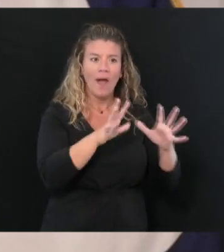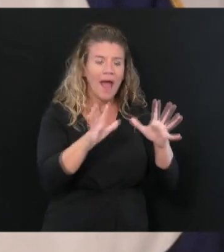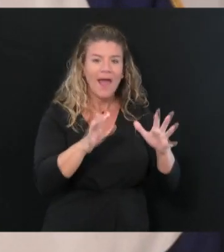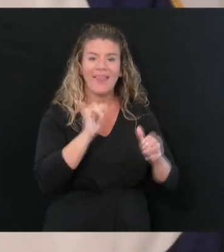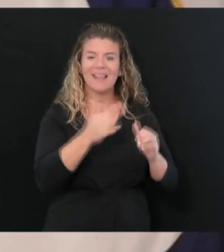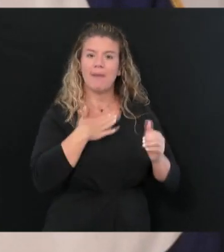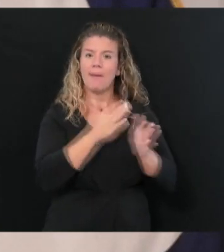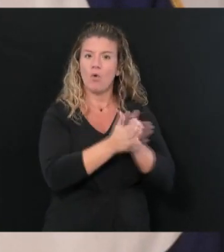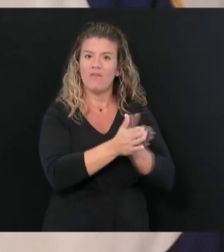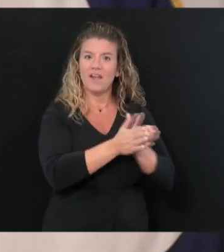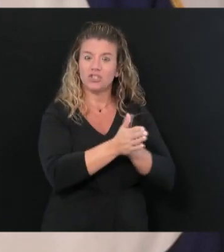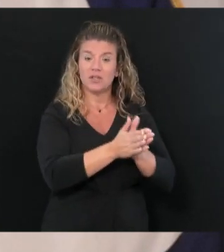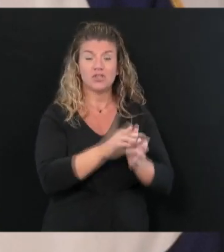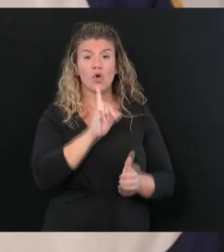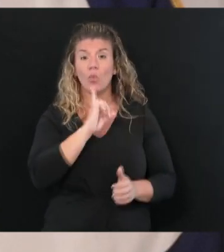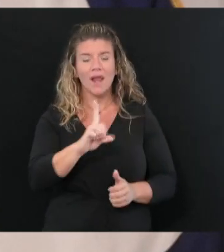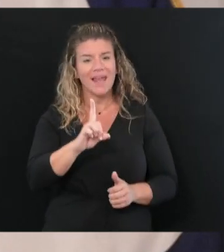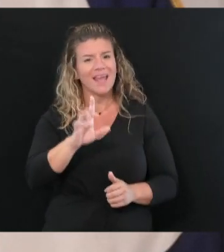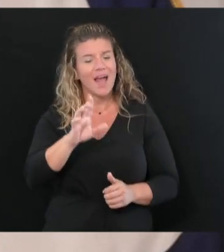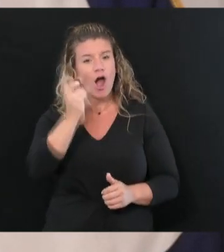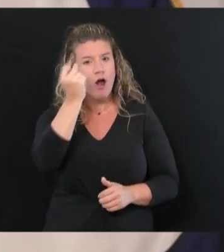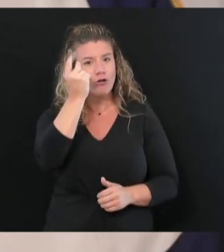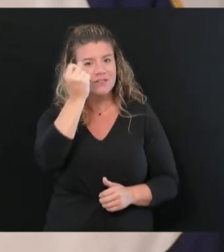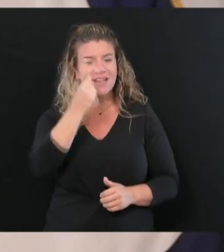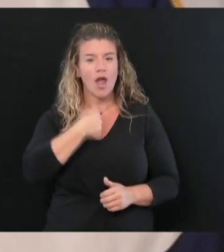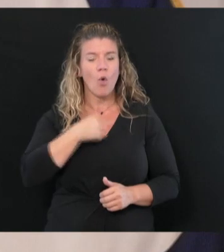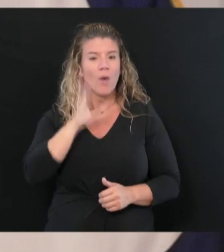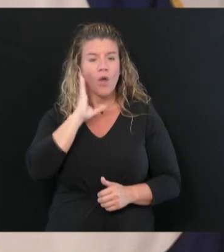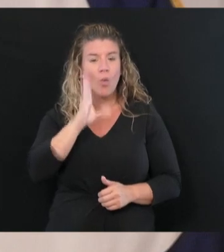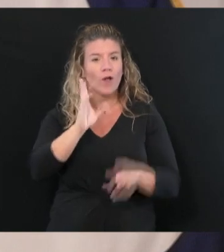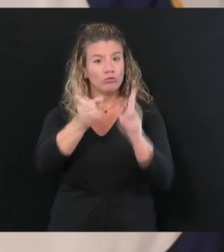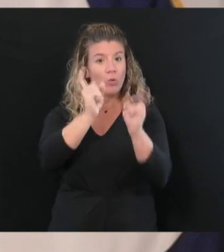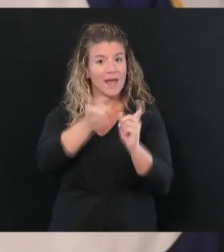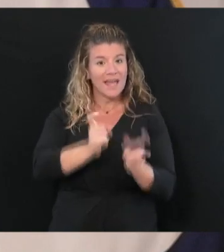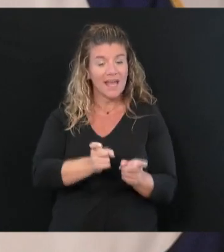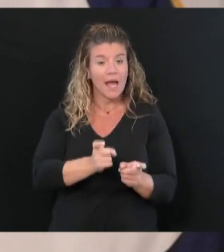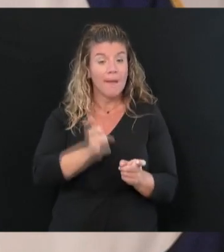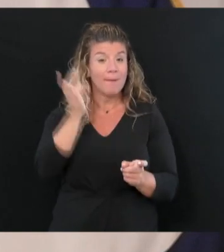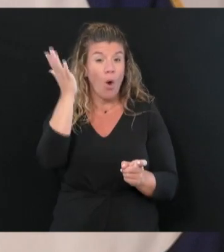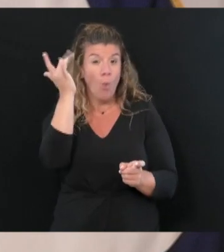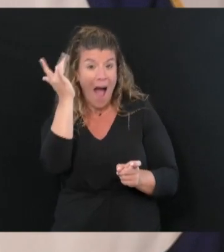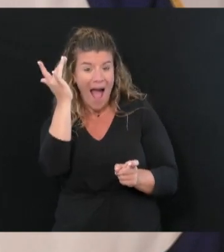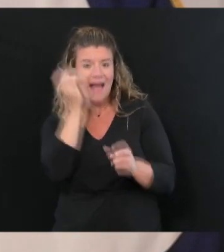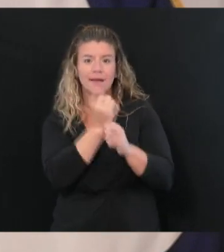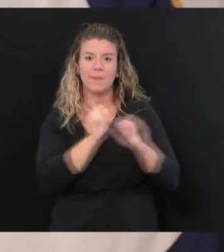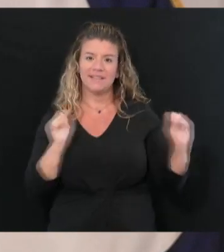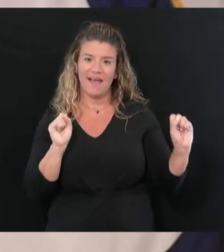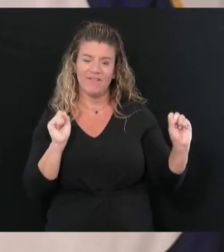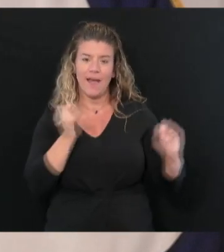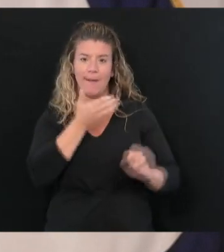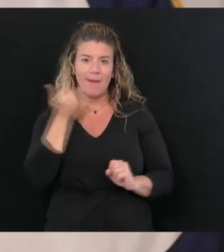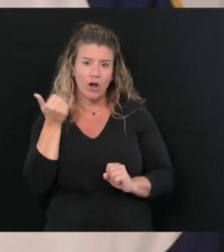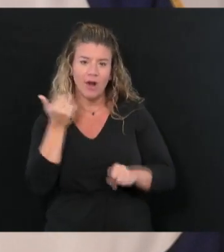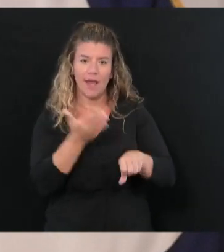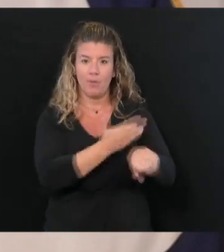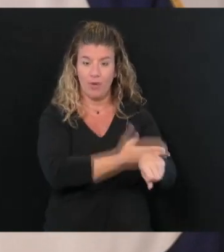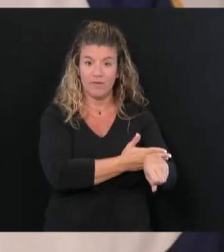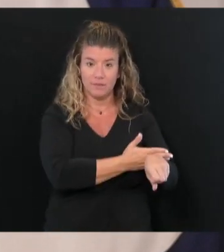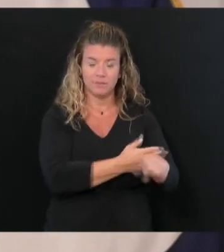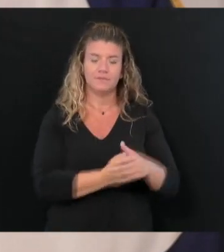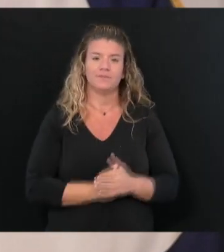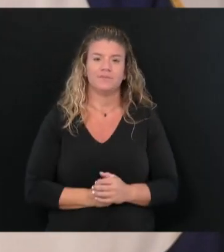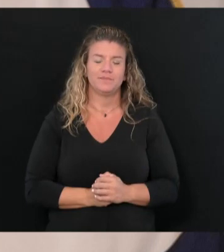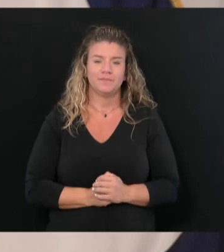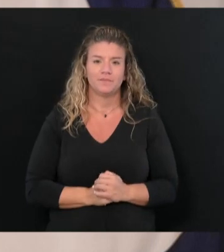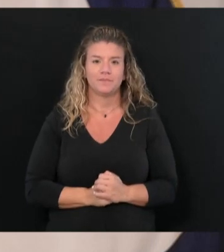say just this: we are tweaking only to make things safer and only make things better. Now, I want to say one more thing real